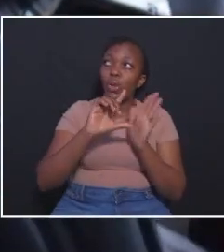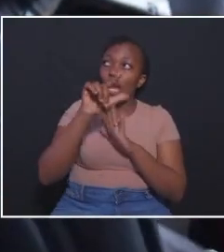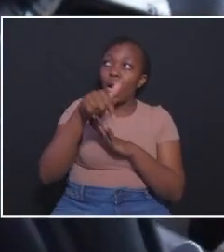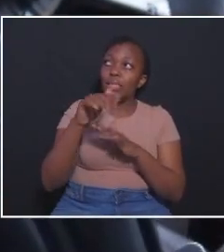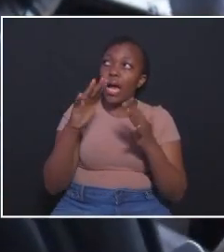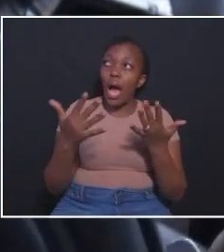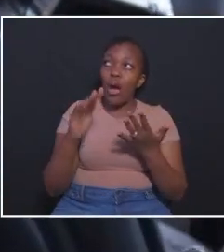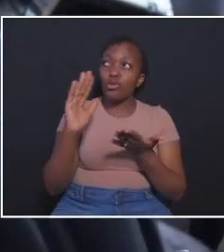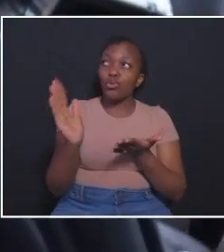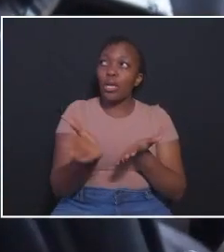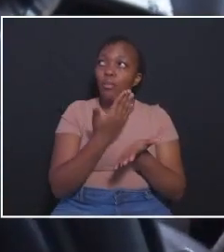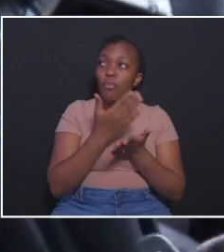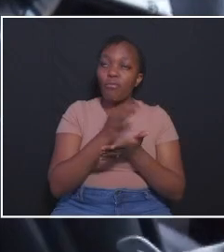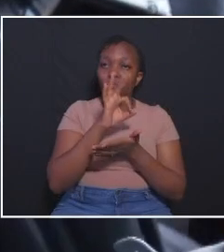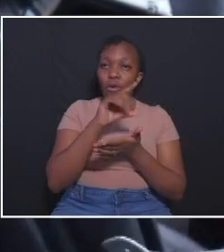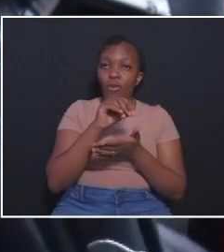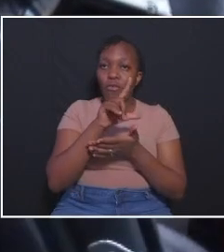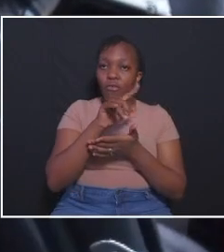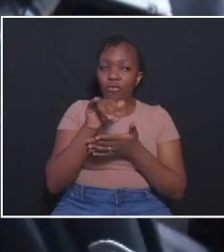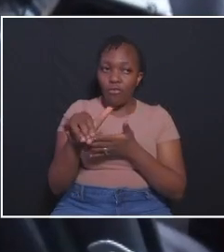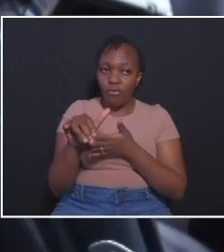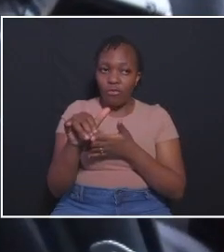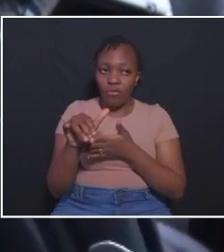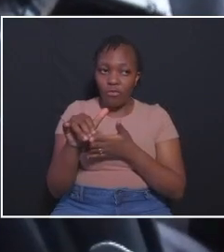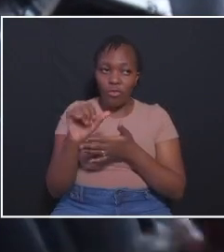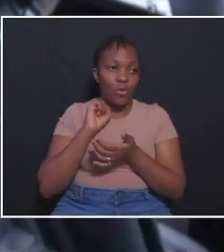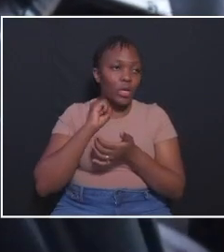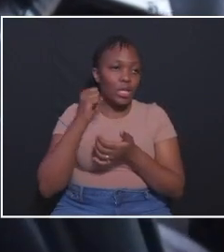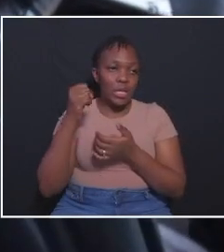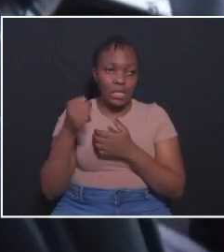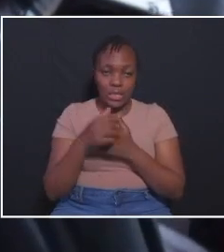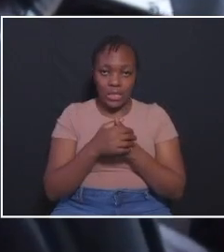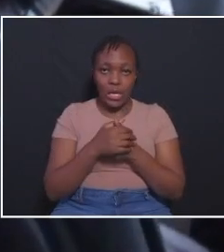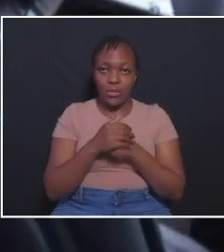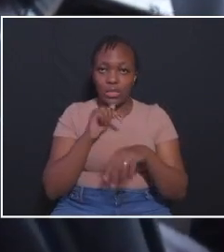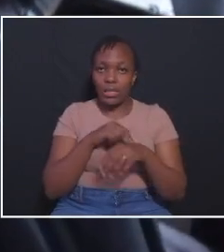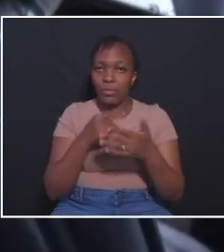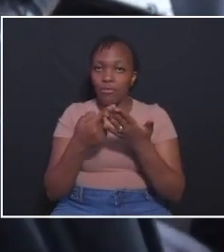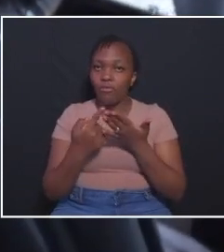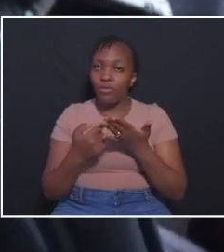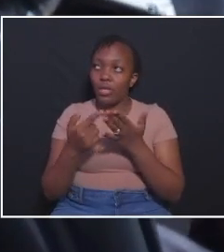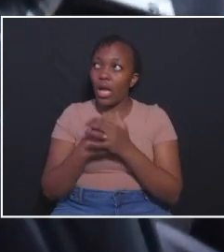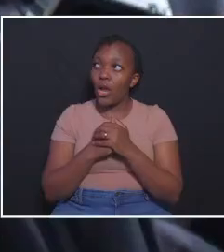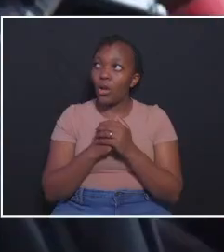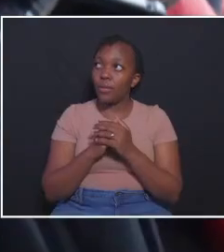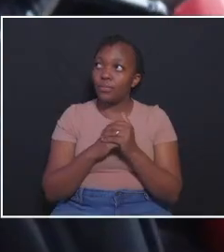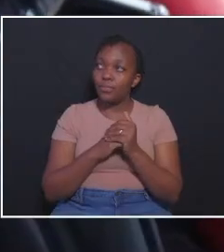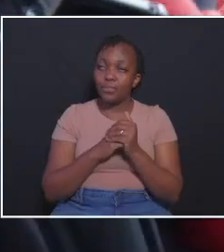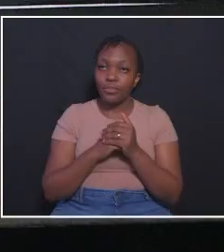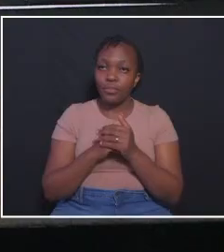Foley sounds that creep in a dialogue that they ought not to be there. Yeah. Thank you. Yeah,